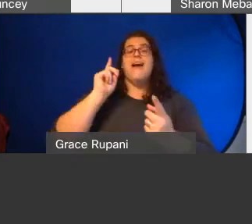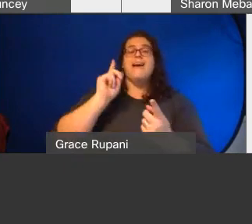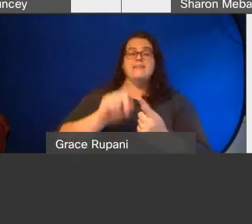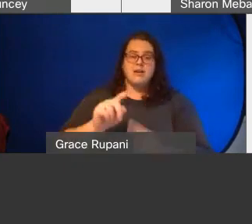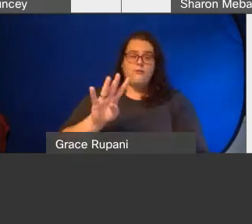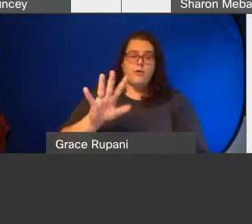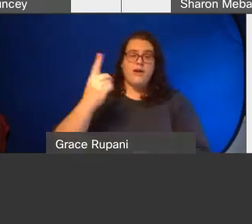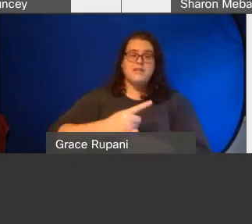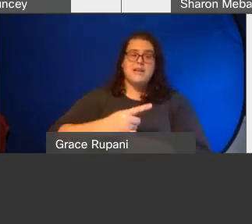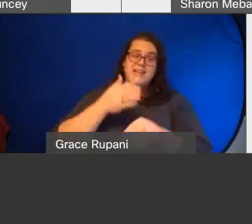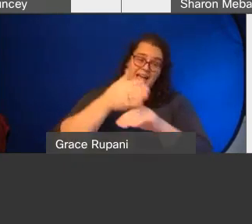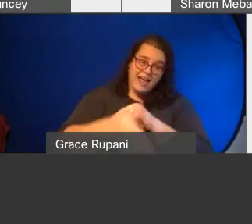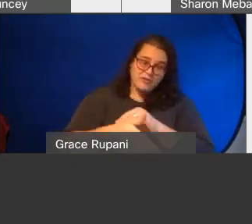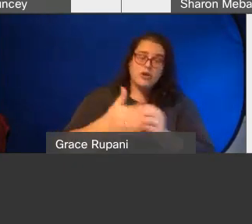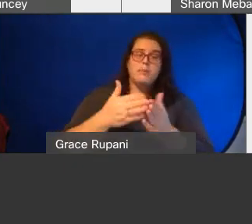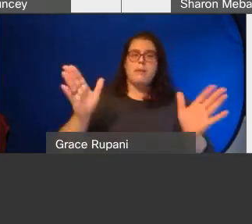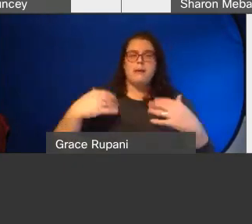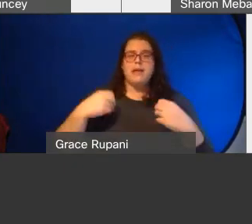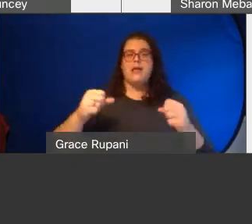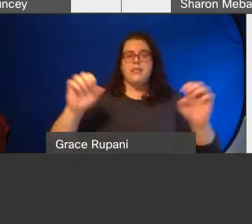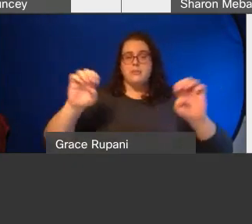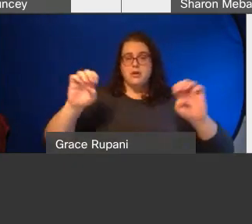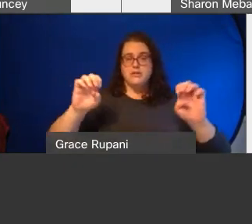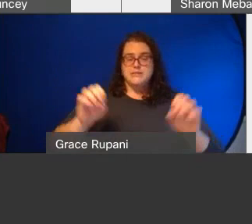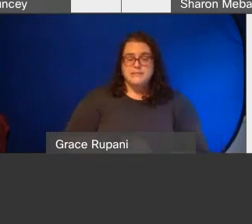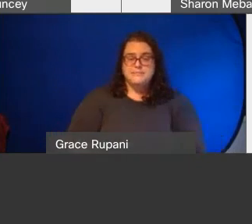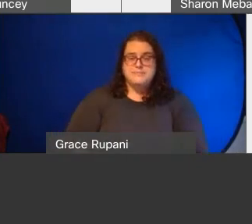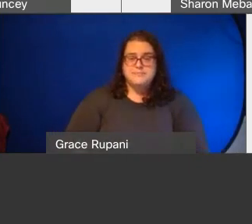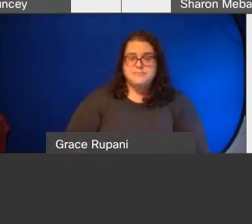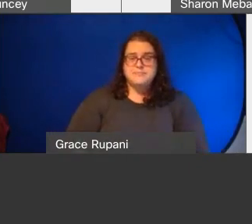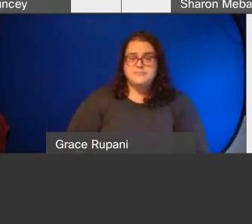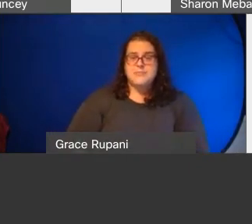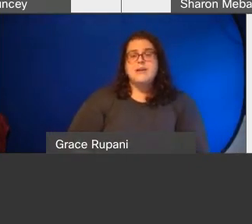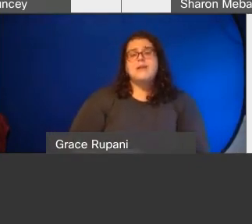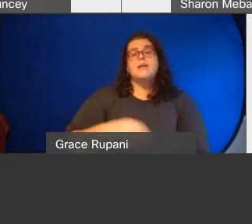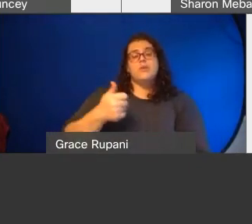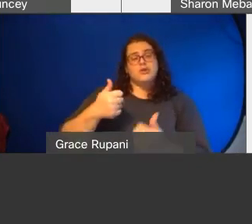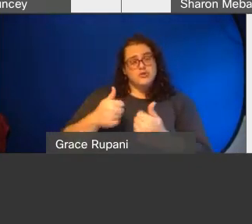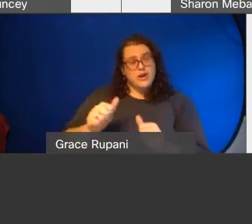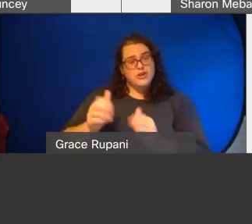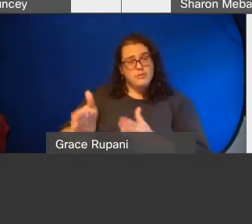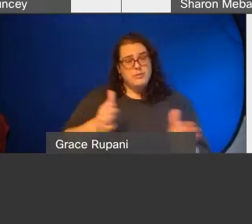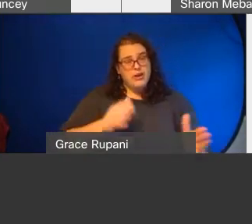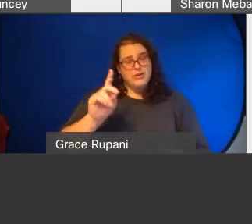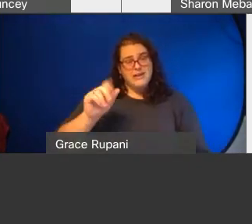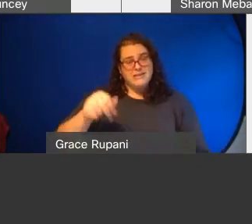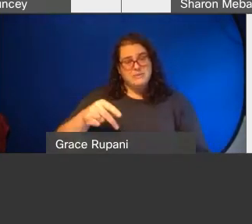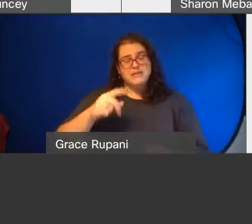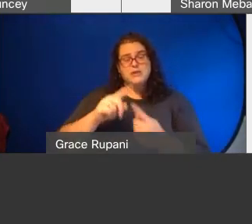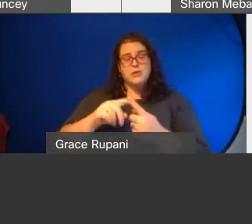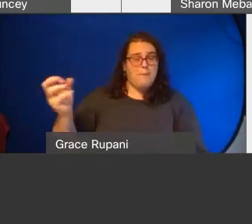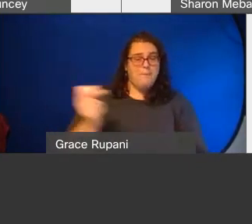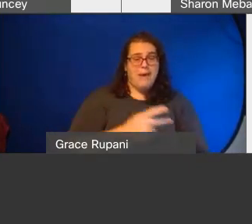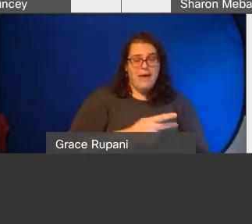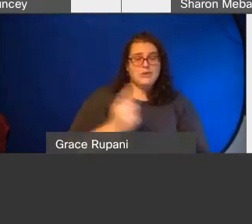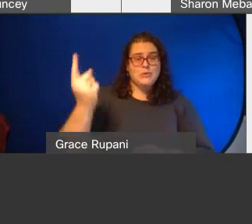public health emergency. In preparing to bring DSPs back to day program, is this suspension still in effect, or do